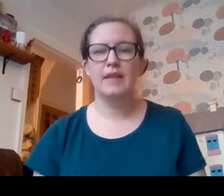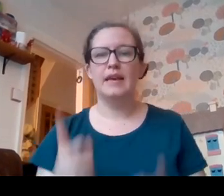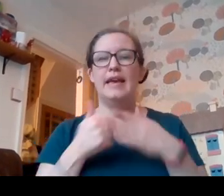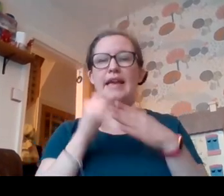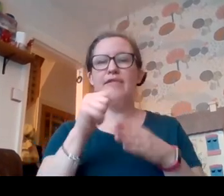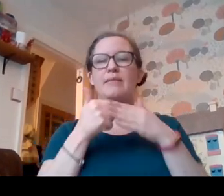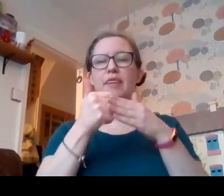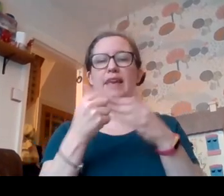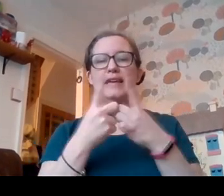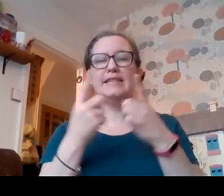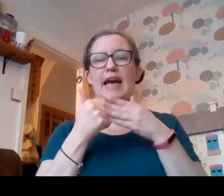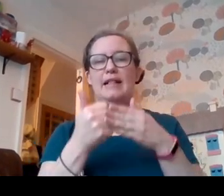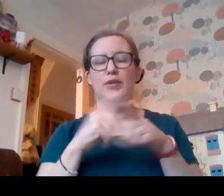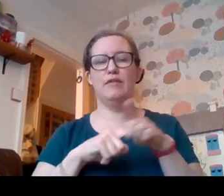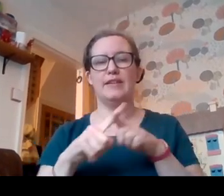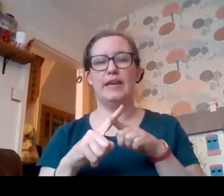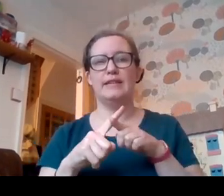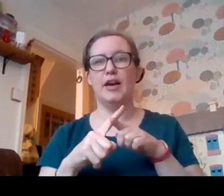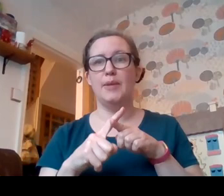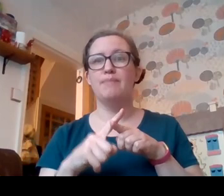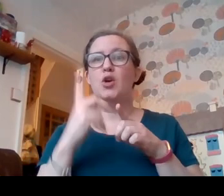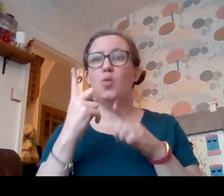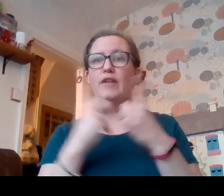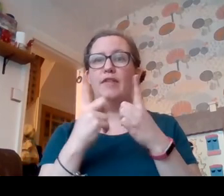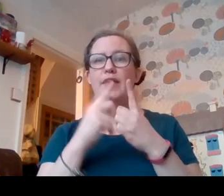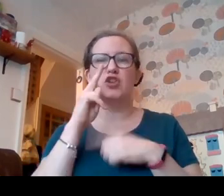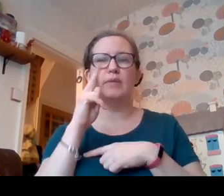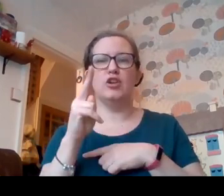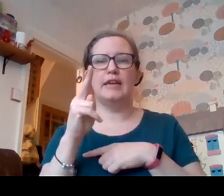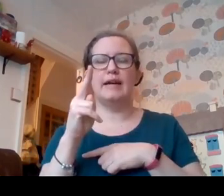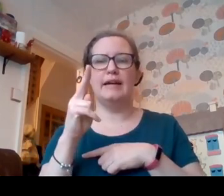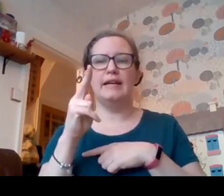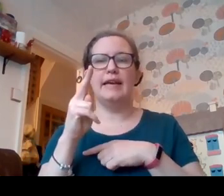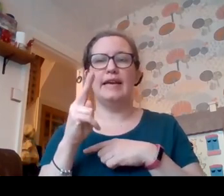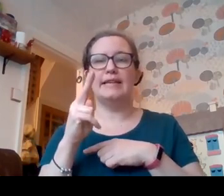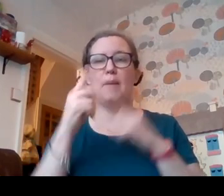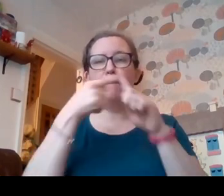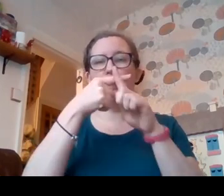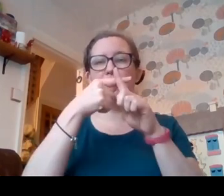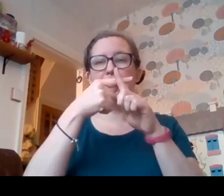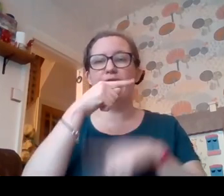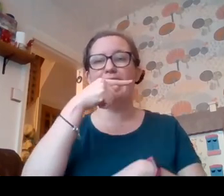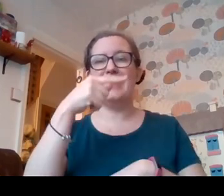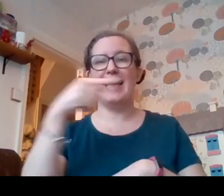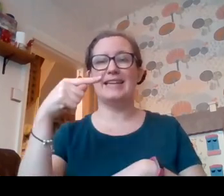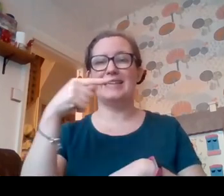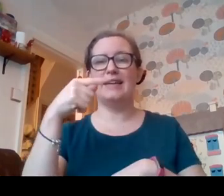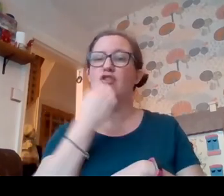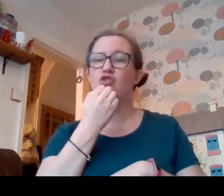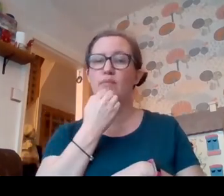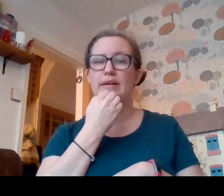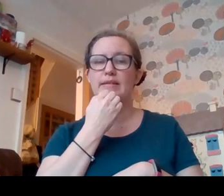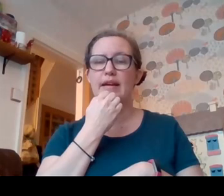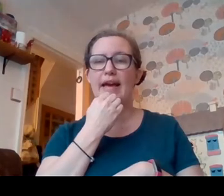Okay, here are some things to help you this week. So one of the things you're going to be looking at is positive and